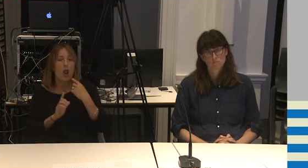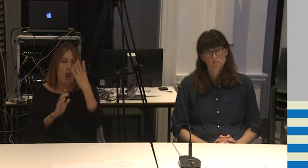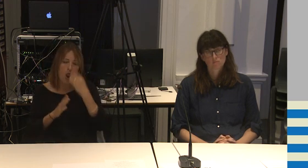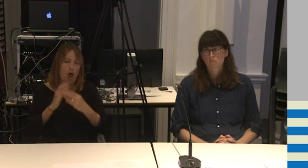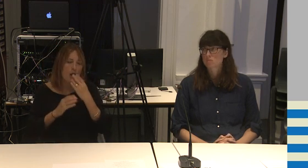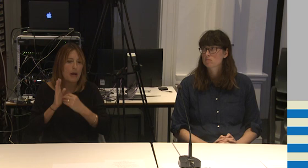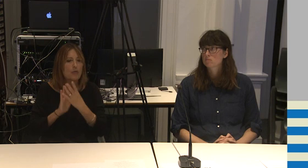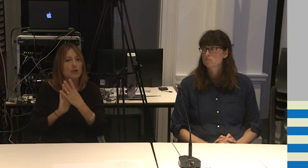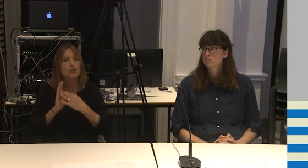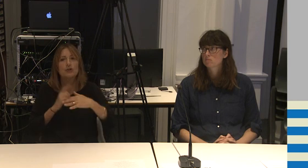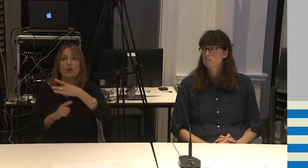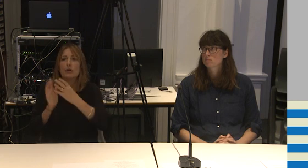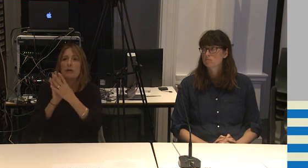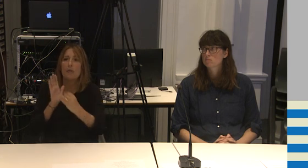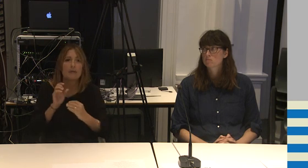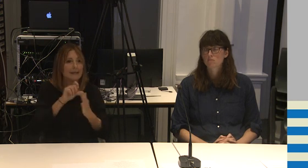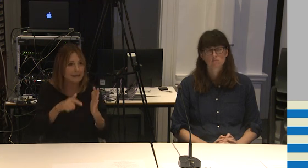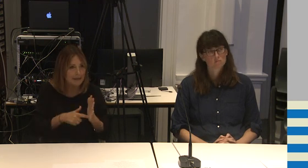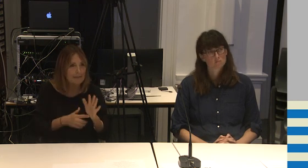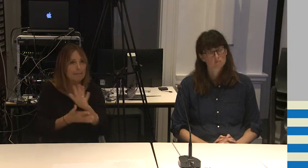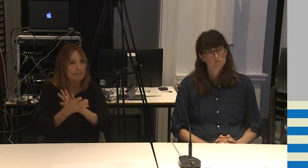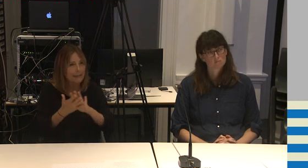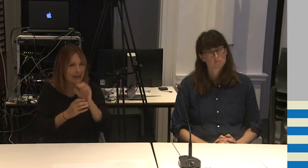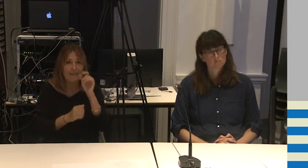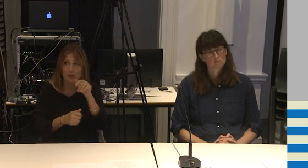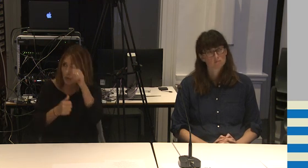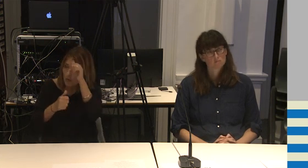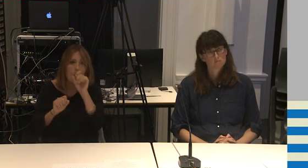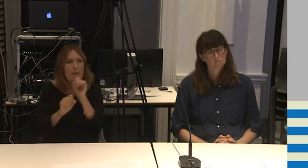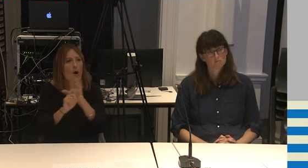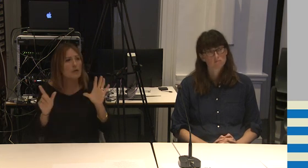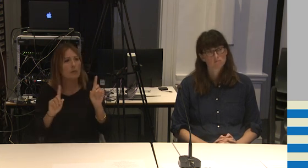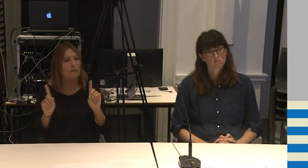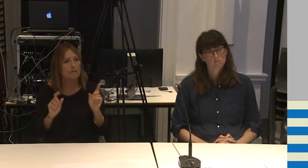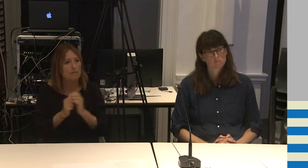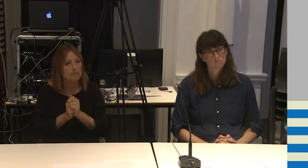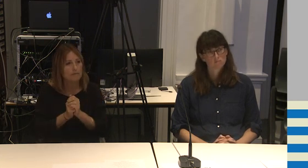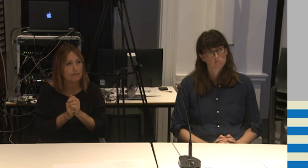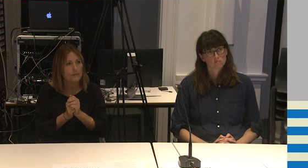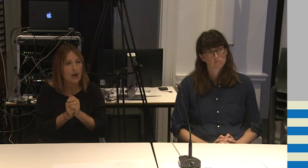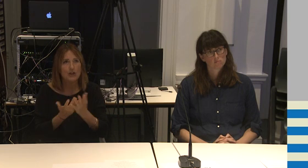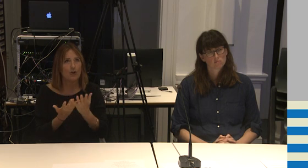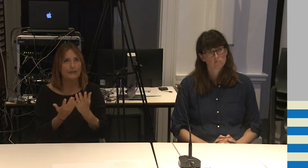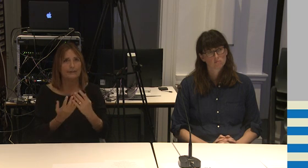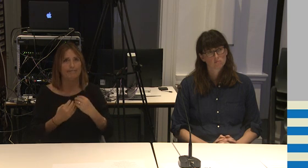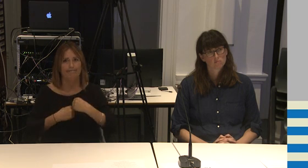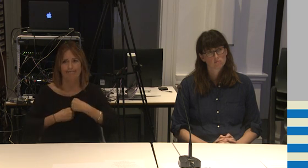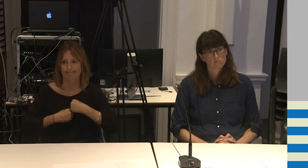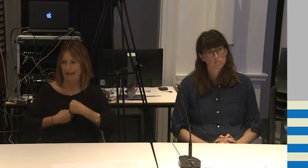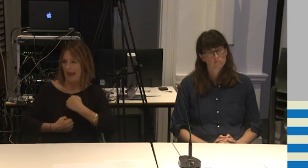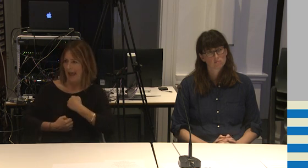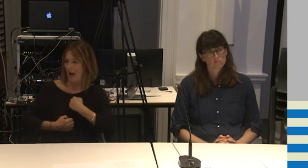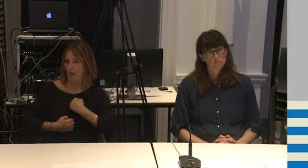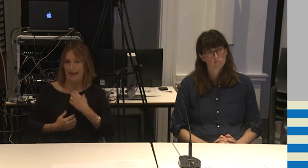disability, which if you're not familiar with, is the concept that it's not our innate